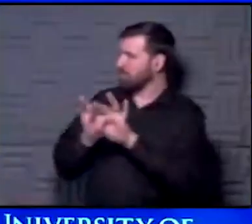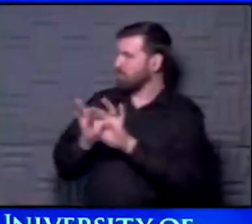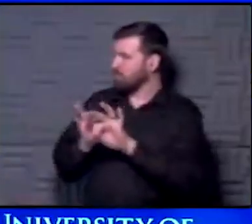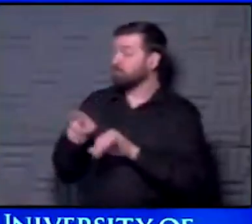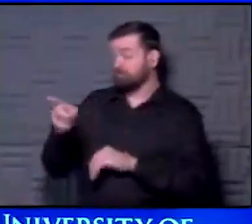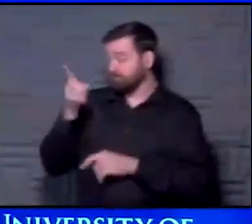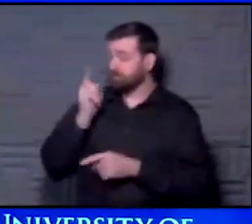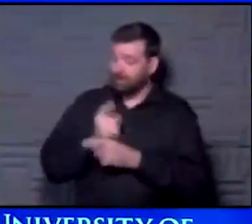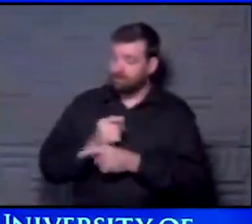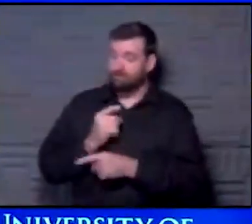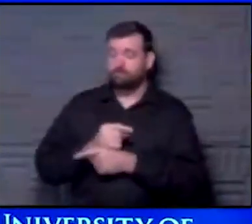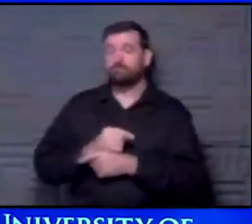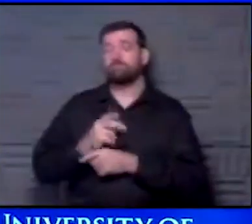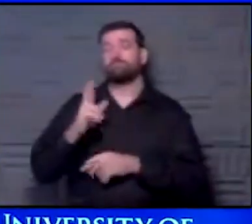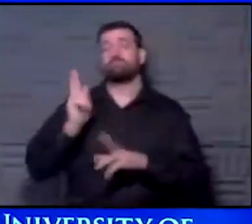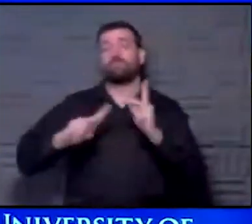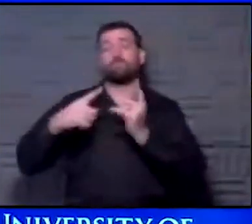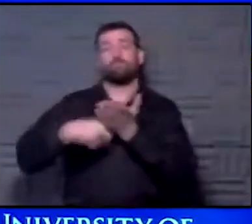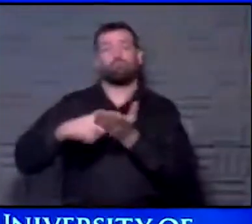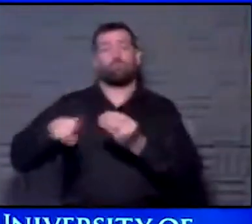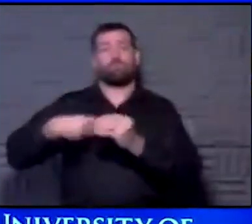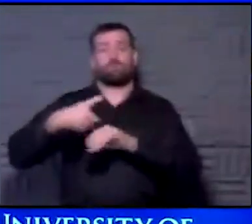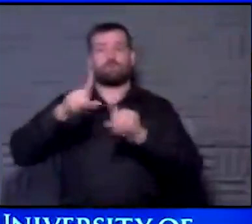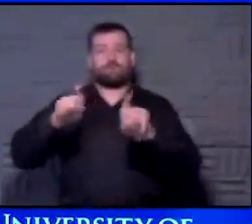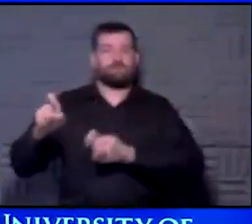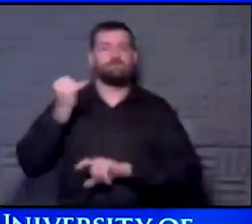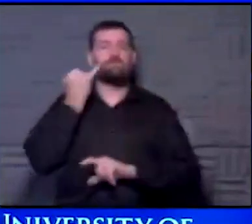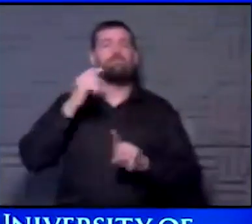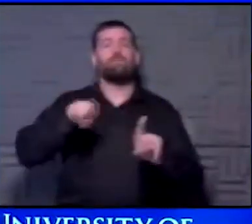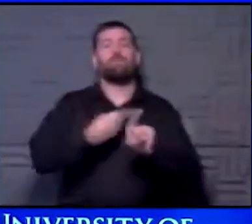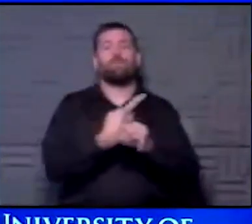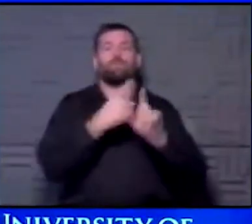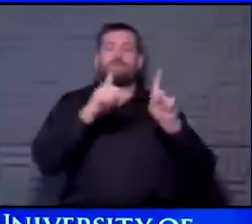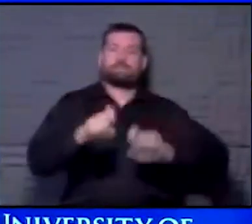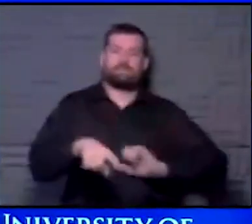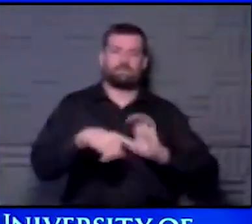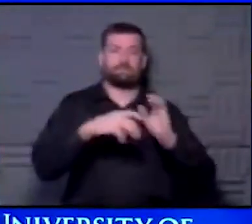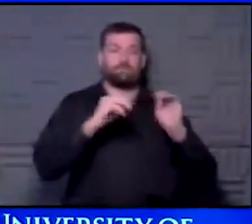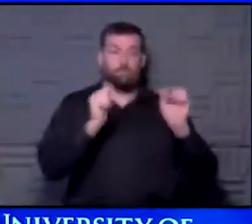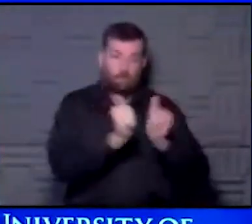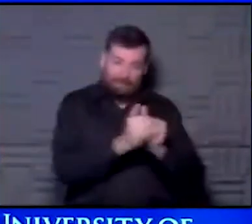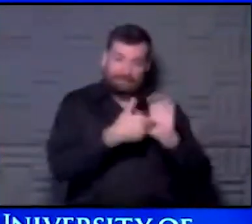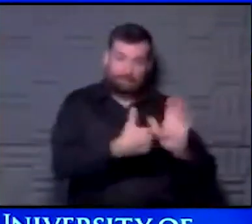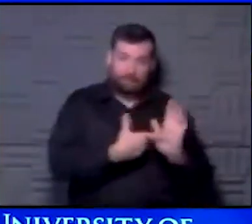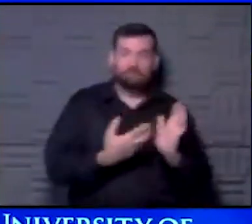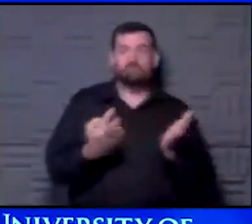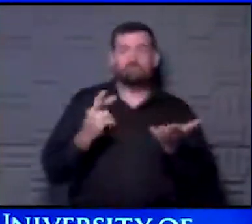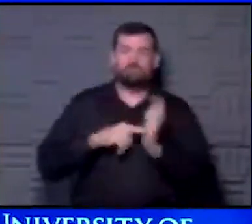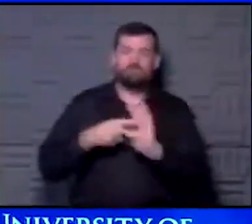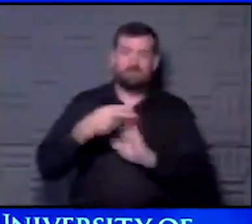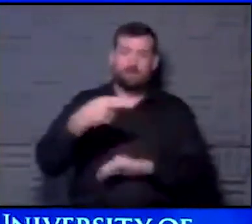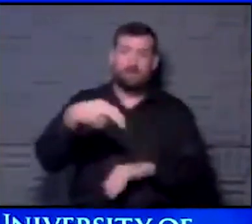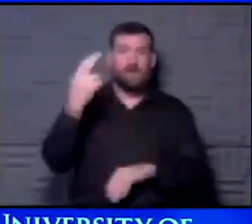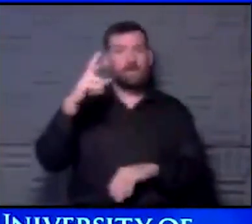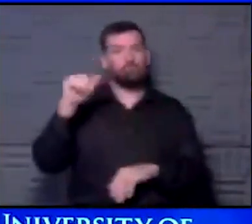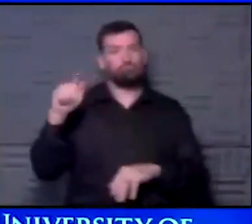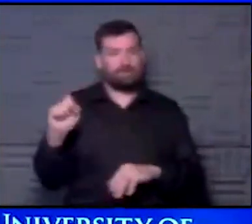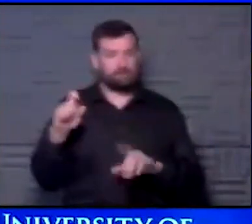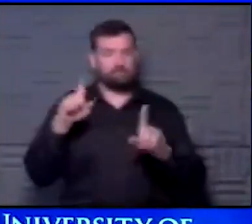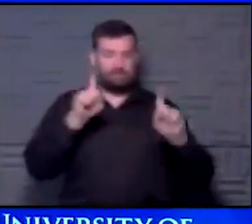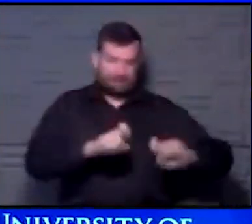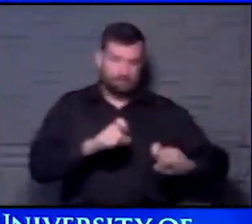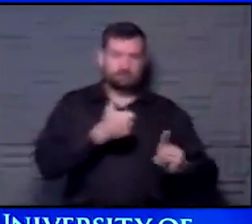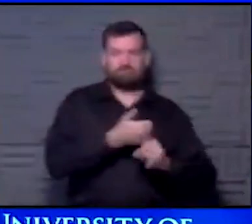you're right, when people talk about testing, if we only tested those who are symptomatic, we would have a very high percentage of people being tested who